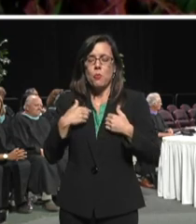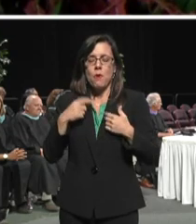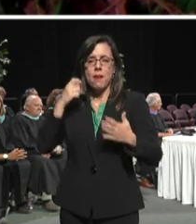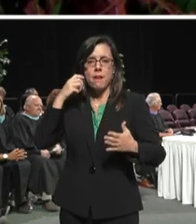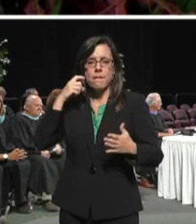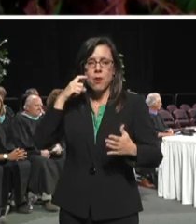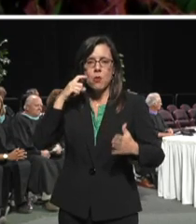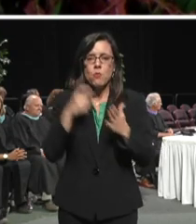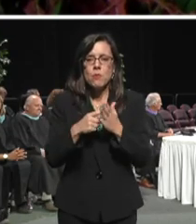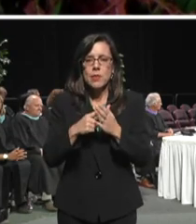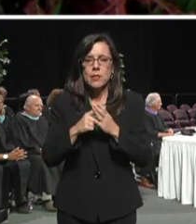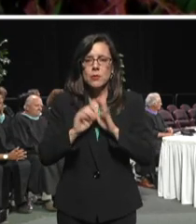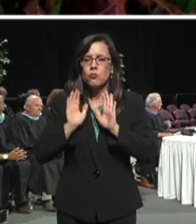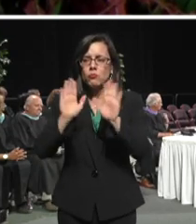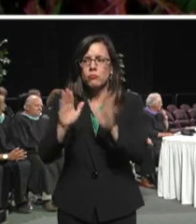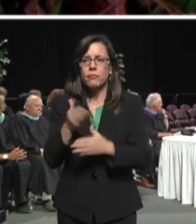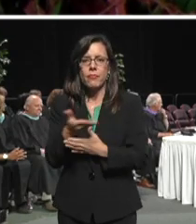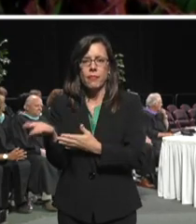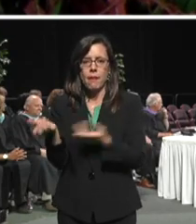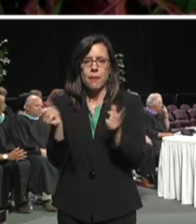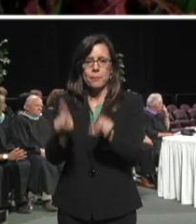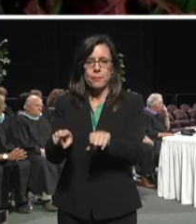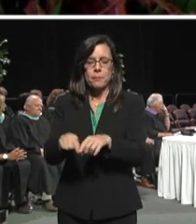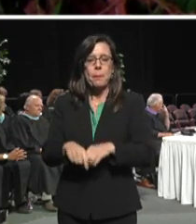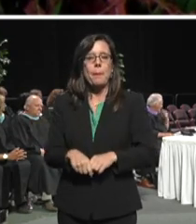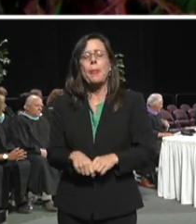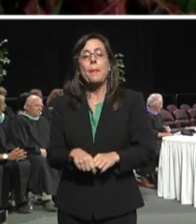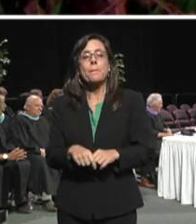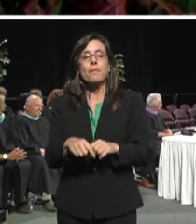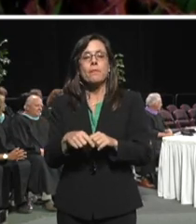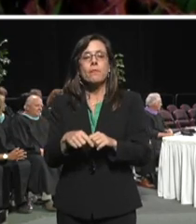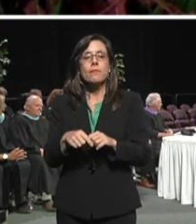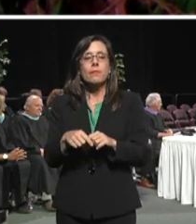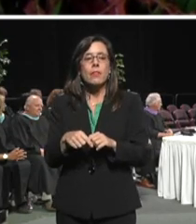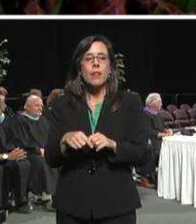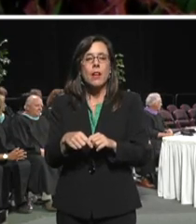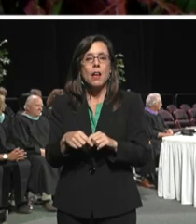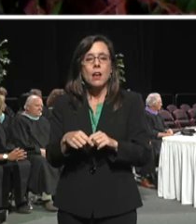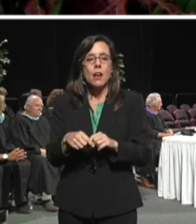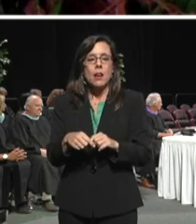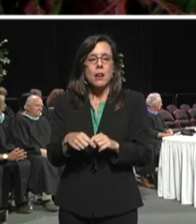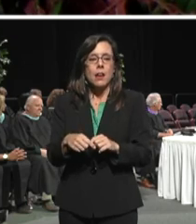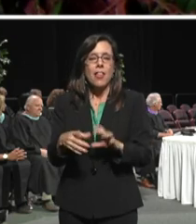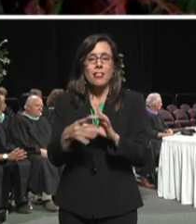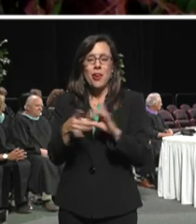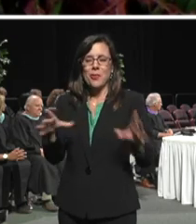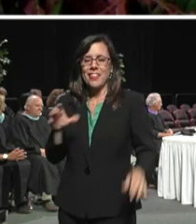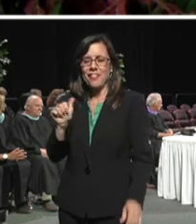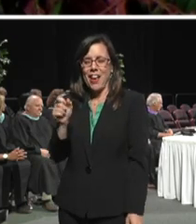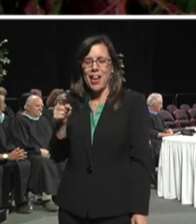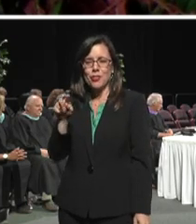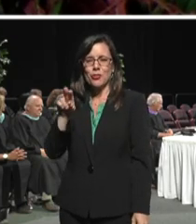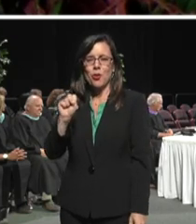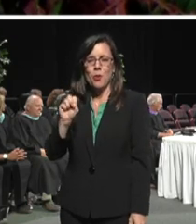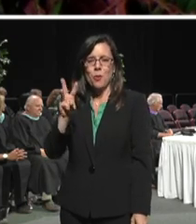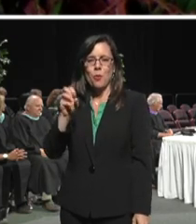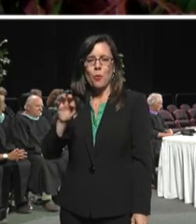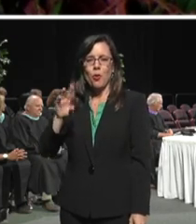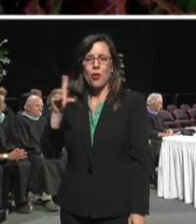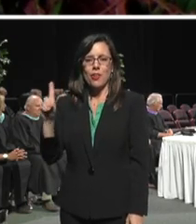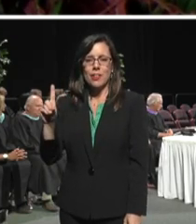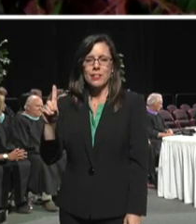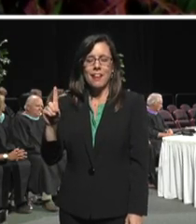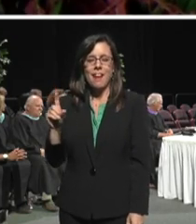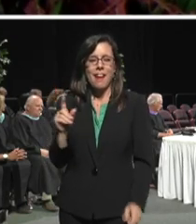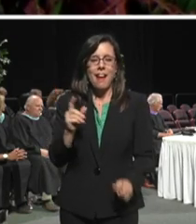witnessed incredible things. Like the release of Astroworld, the epidemic of AirPods, and